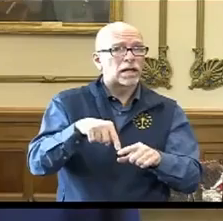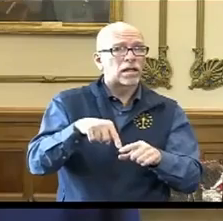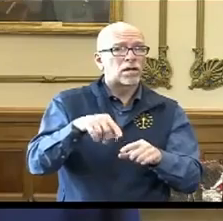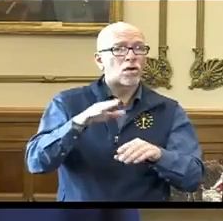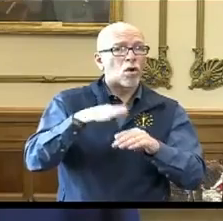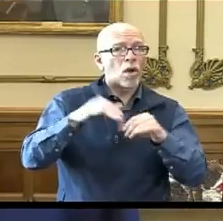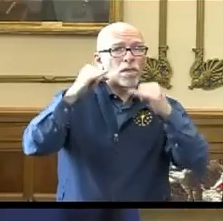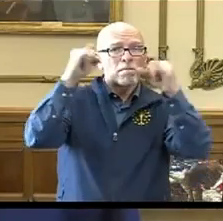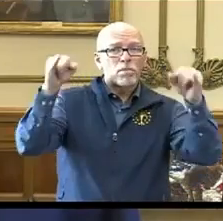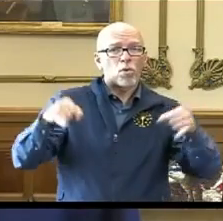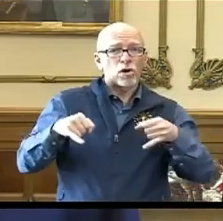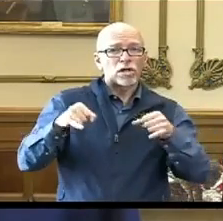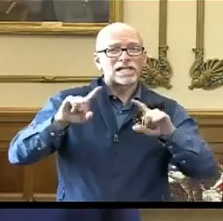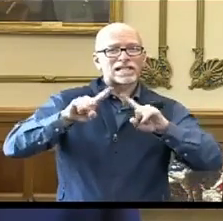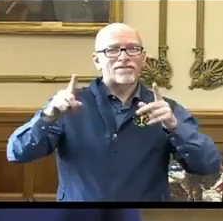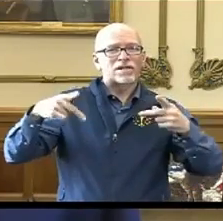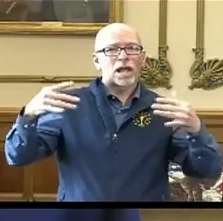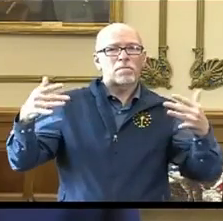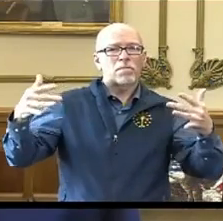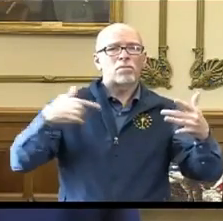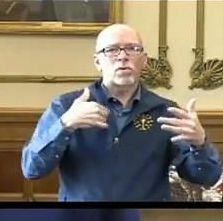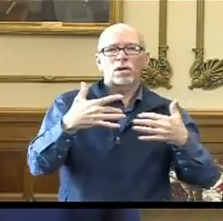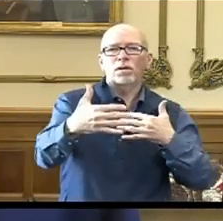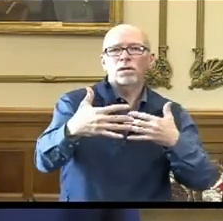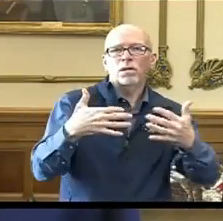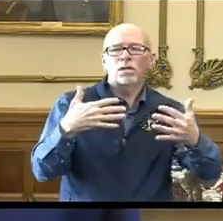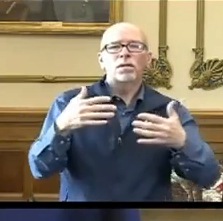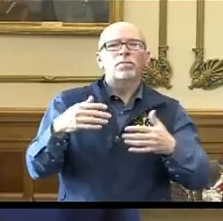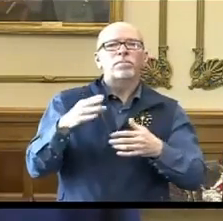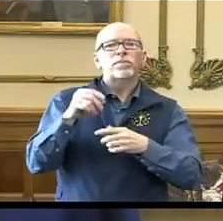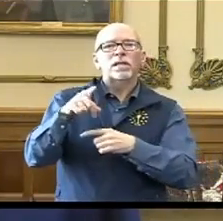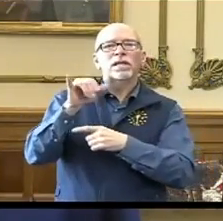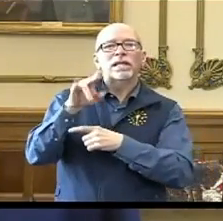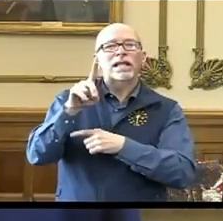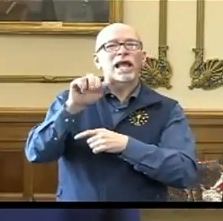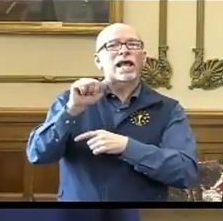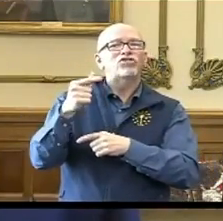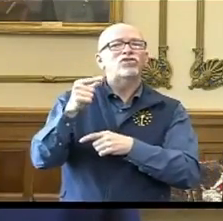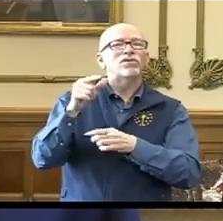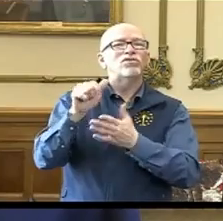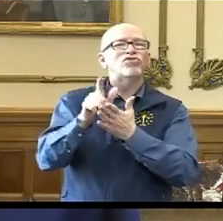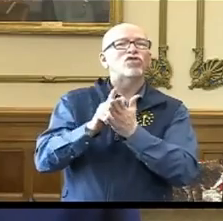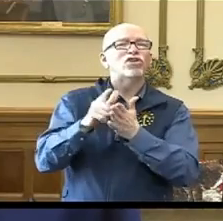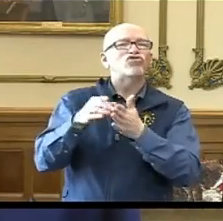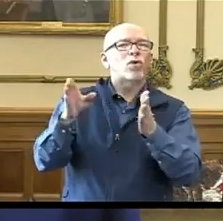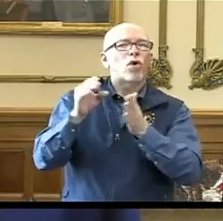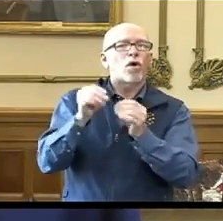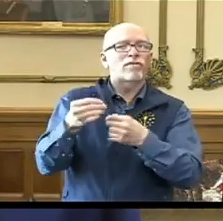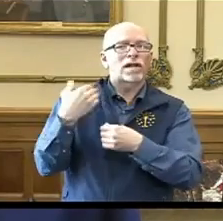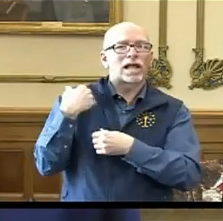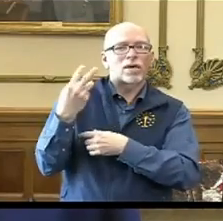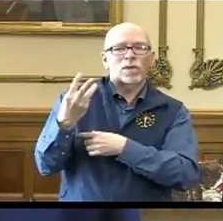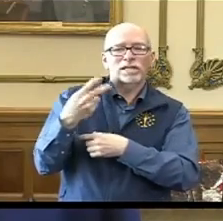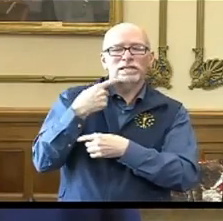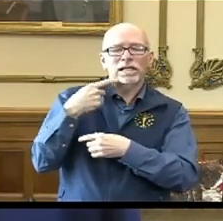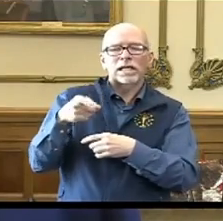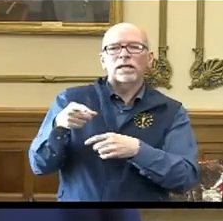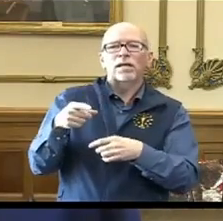state borders? And two, the Indiana AG's office stated on Wednesday they